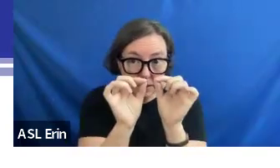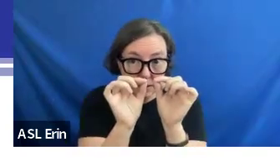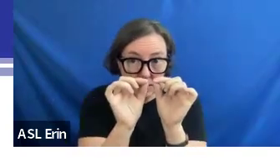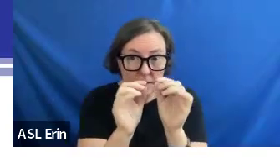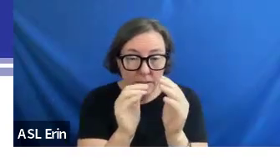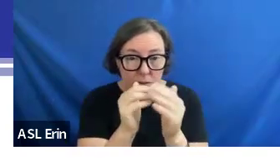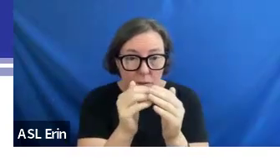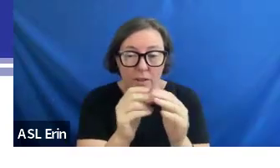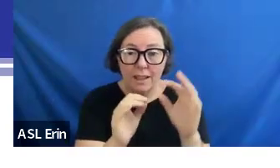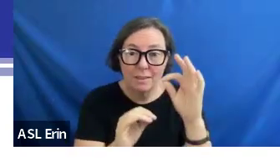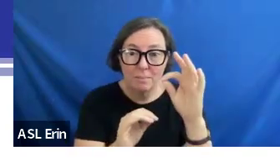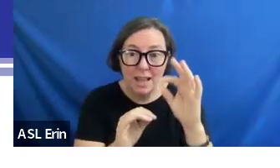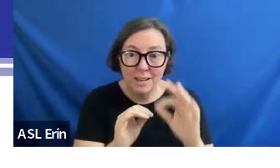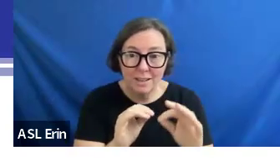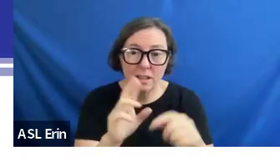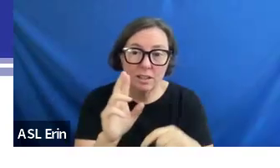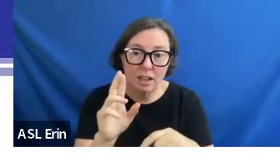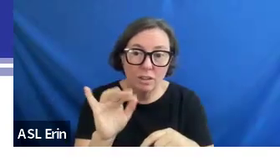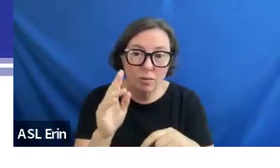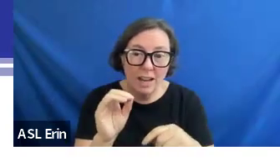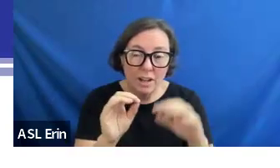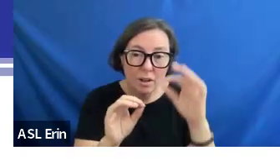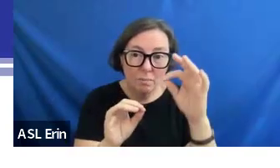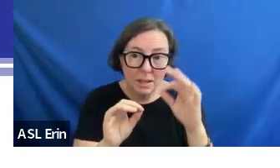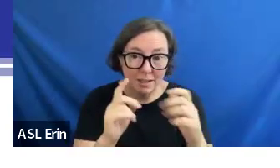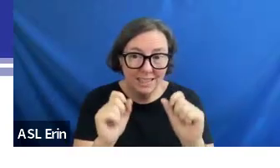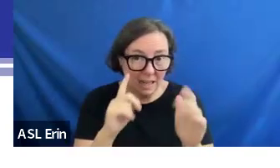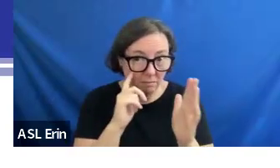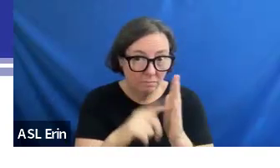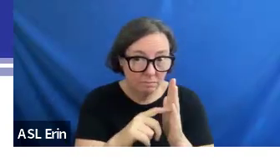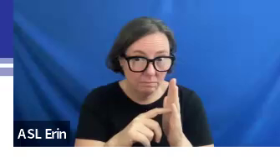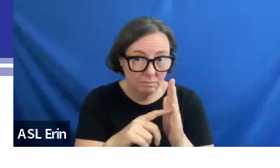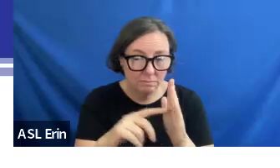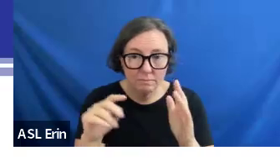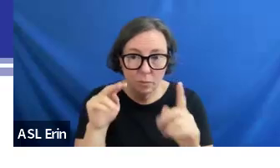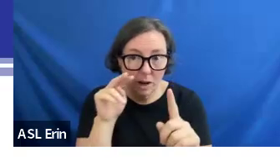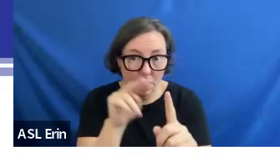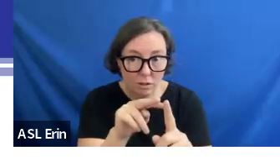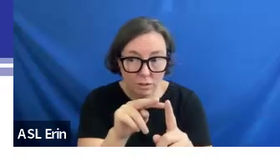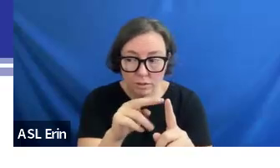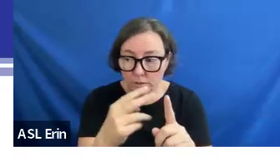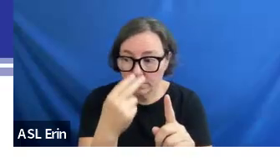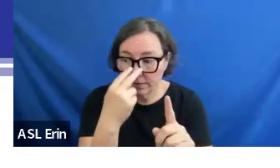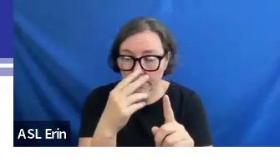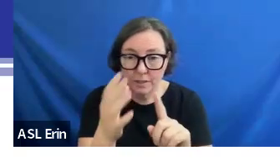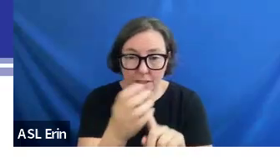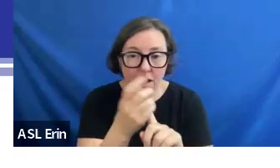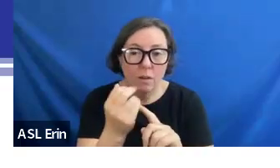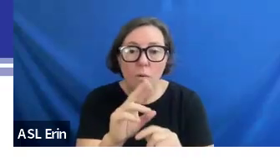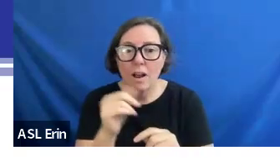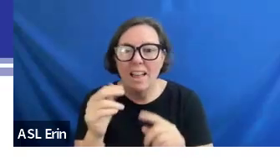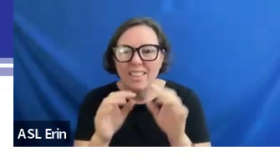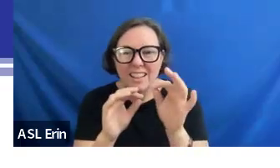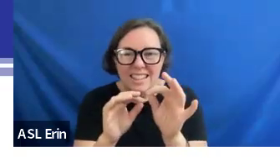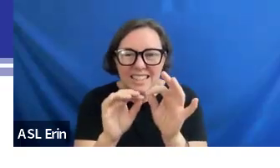the radio button hit, whatever it is. Are they noticeable, and are there other targets, other click